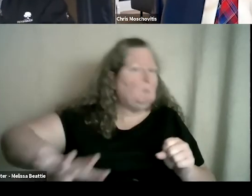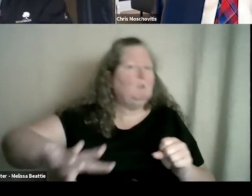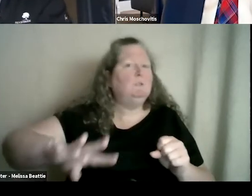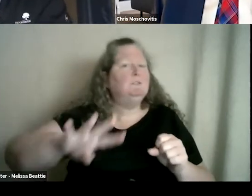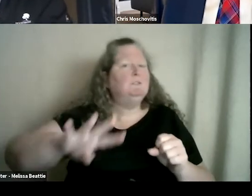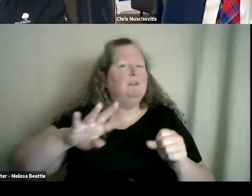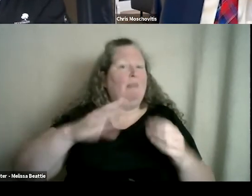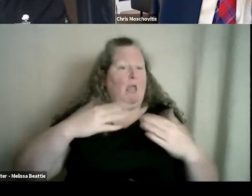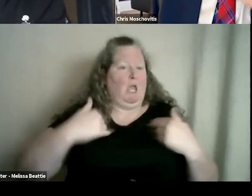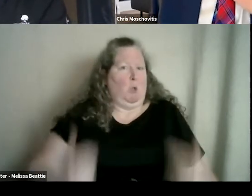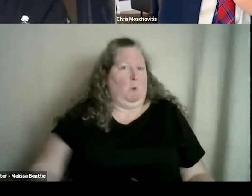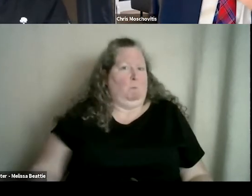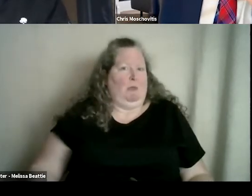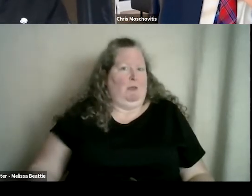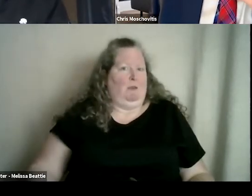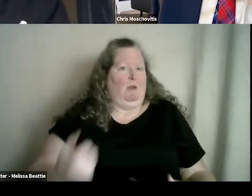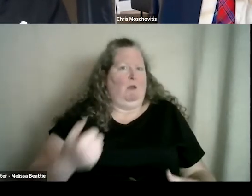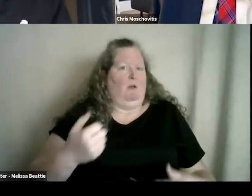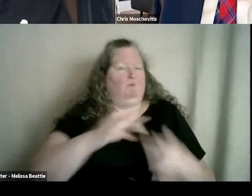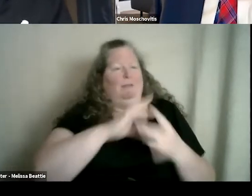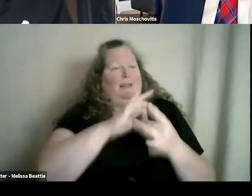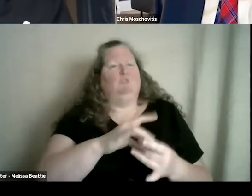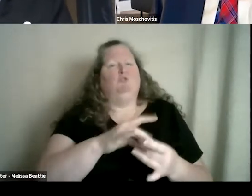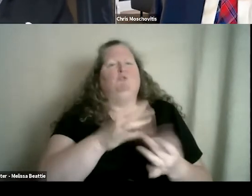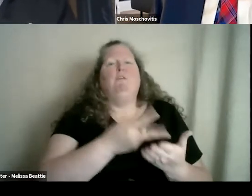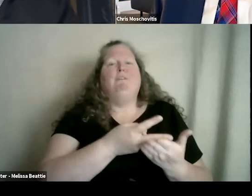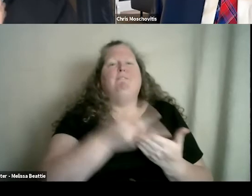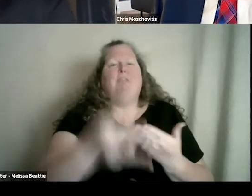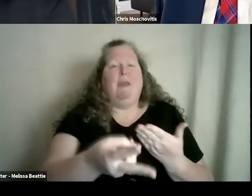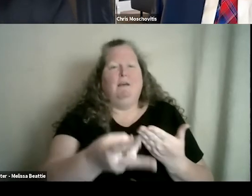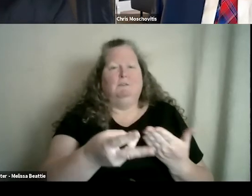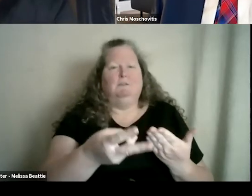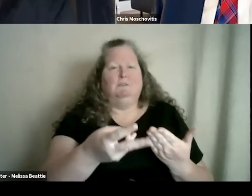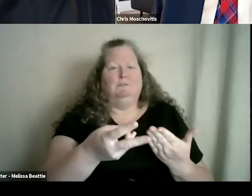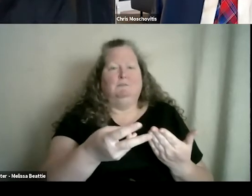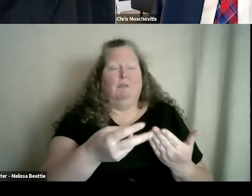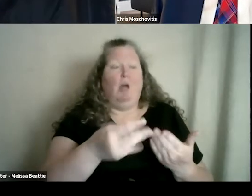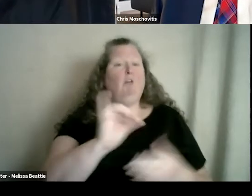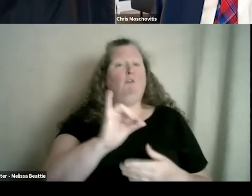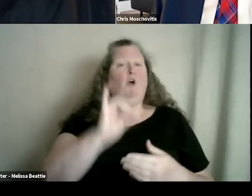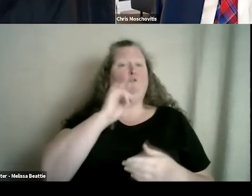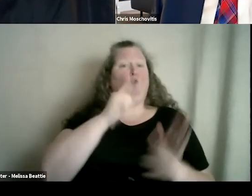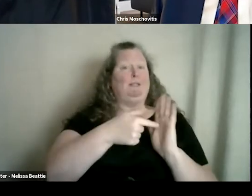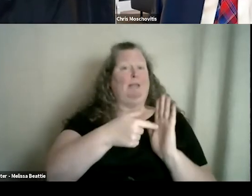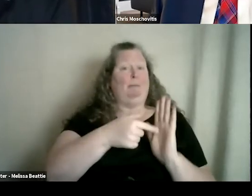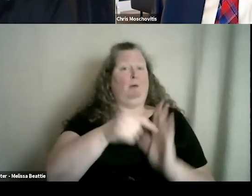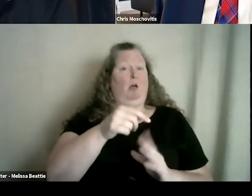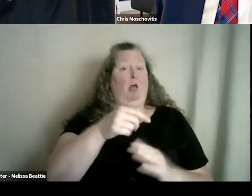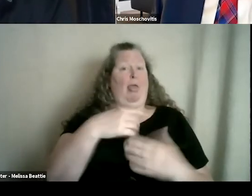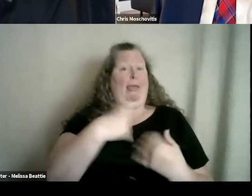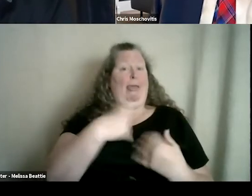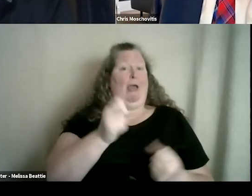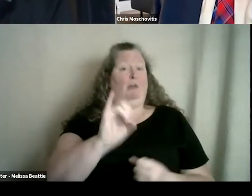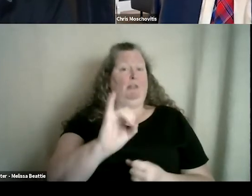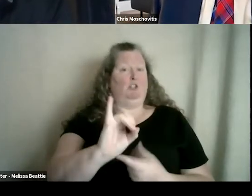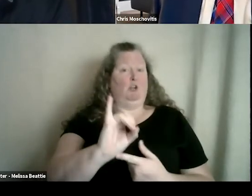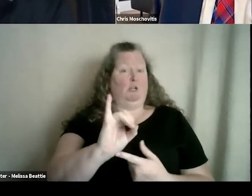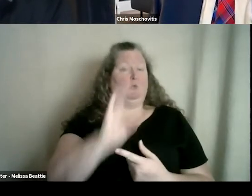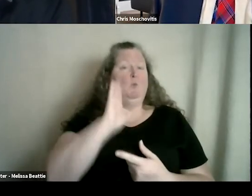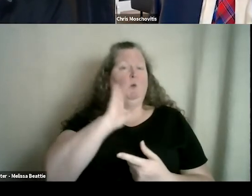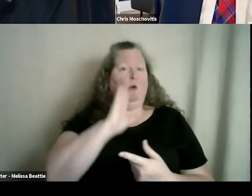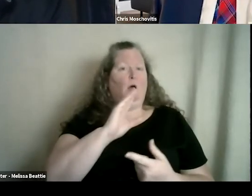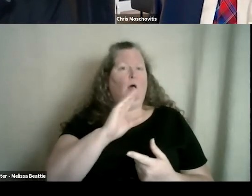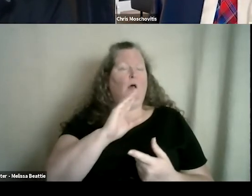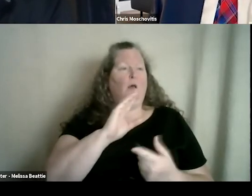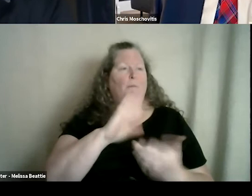experiments. For example, health insurance left on its own will continuously be more and more and more